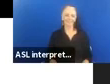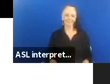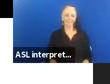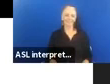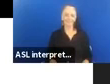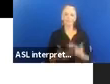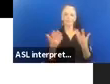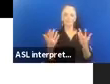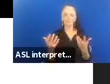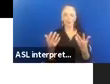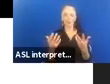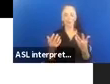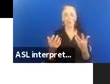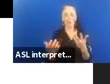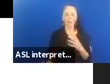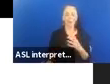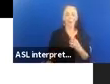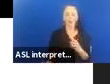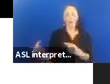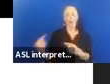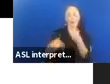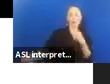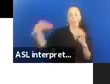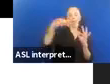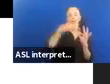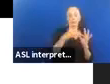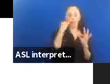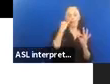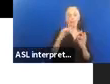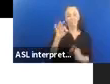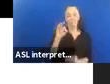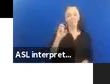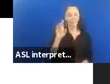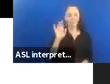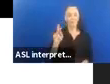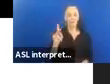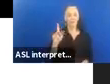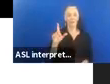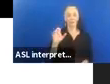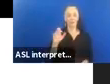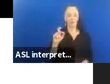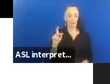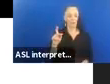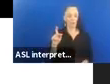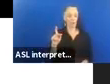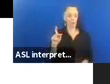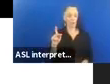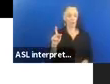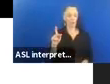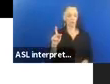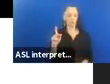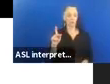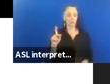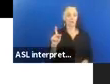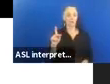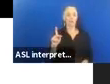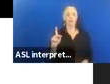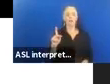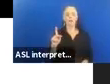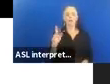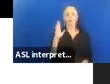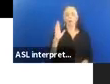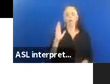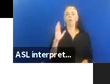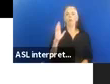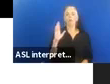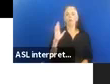So looping back to the idea of feedback loops, we're going to take a deeper look at this